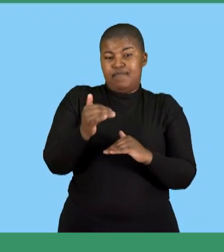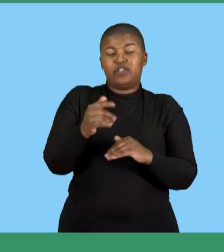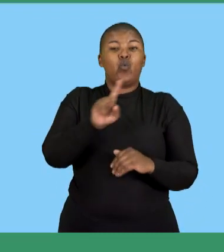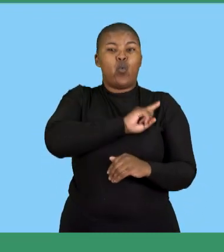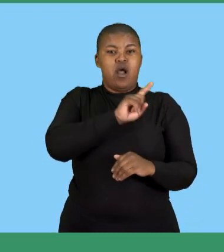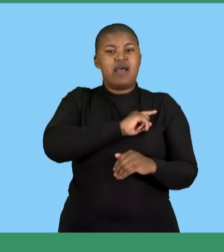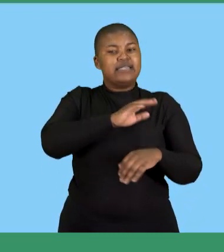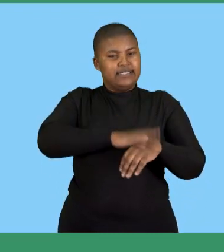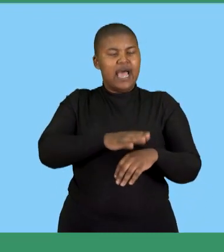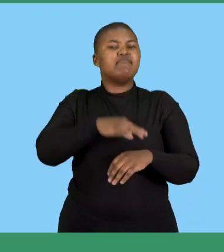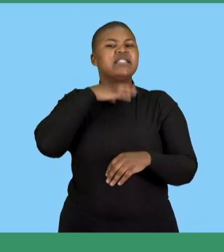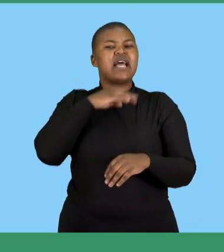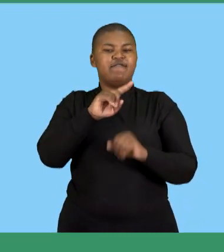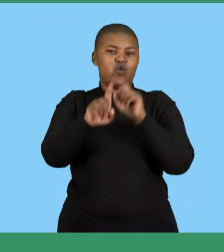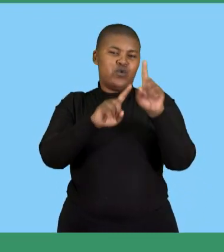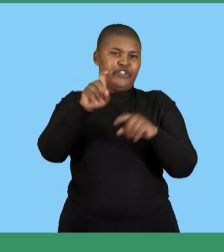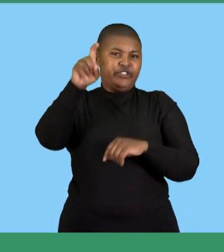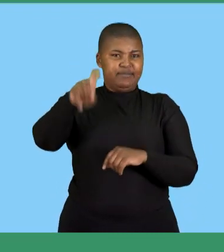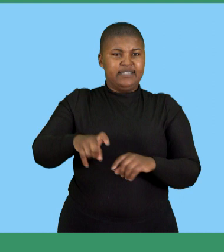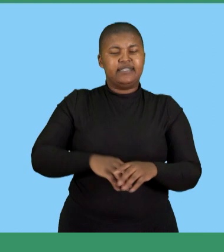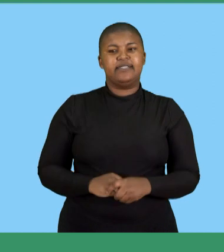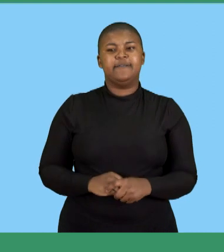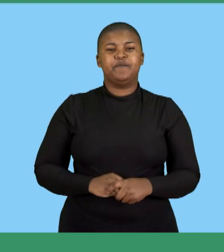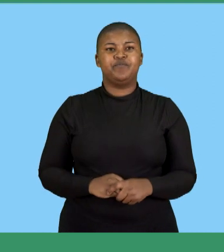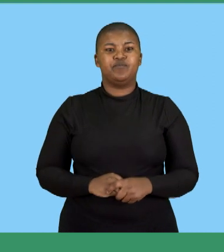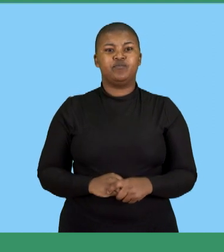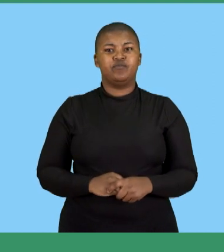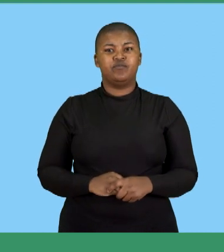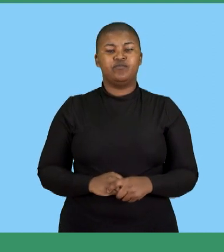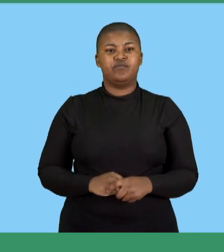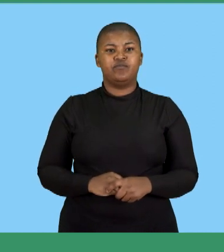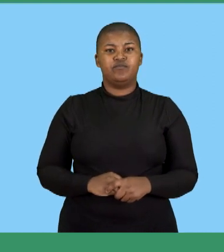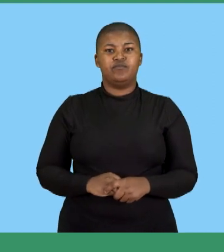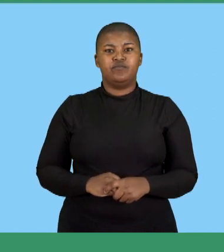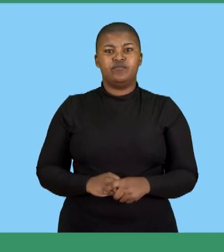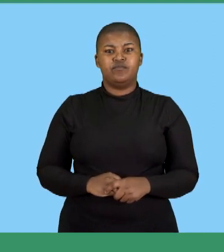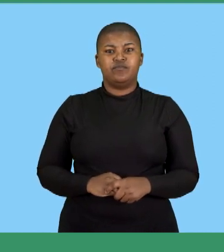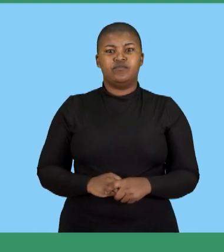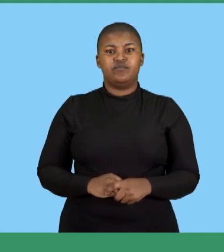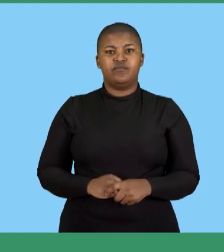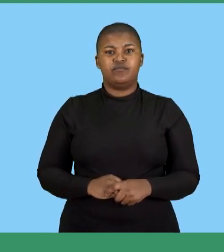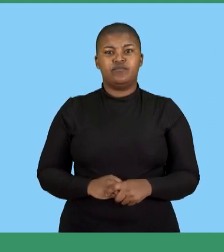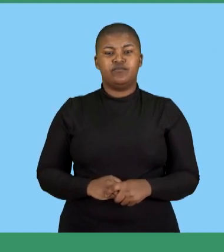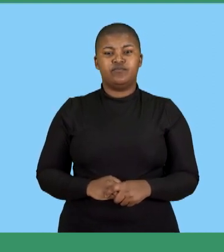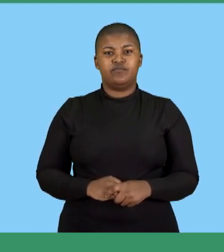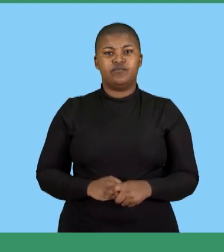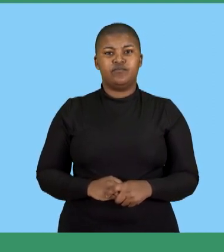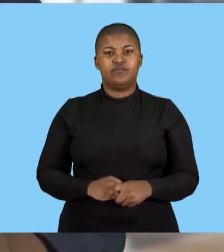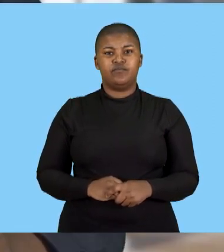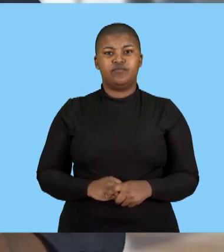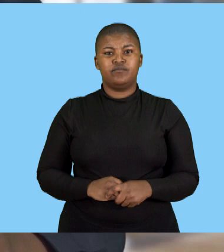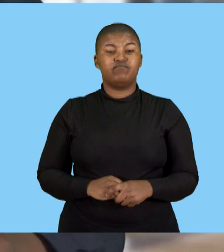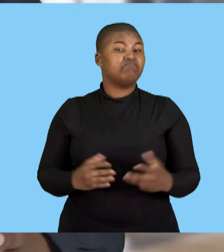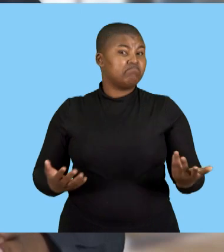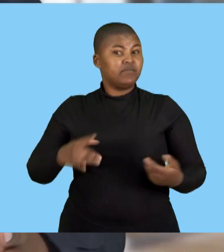to allow time for questions, so that they can deal with questions having enough